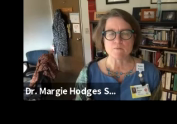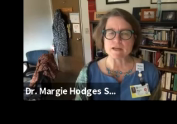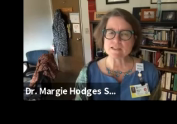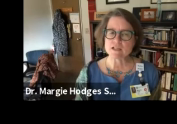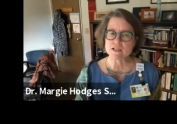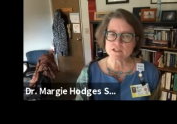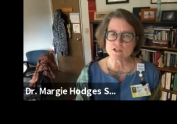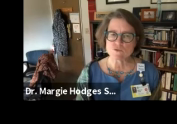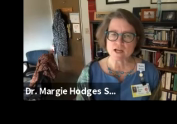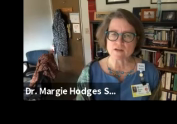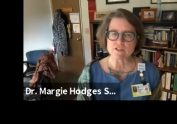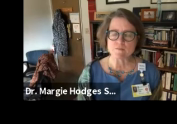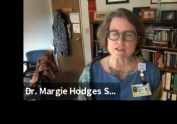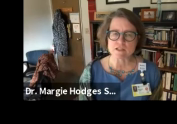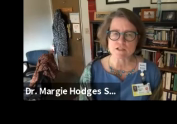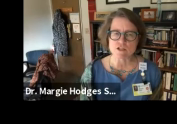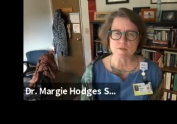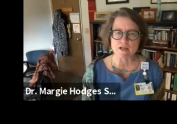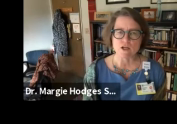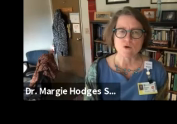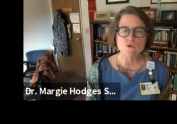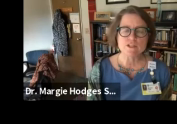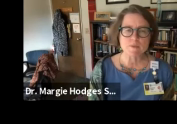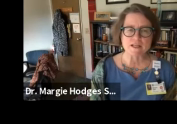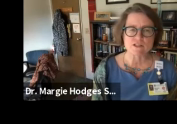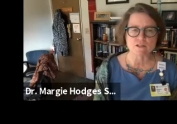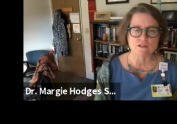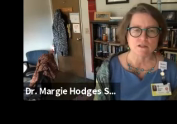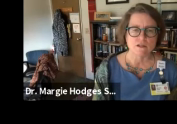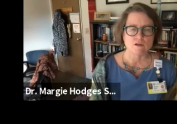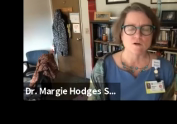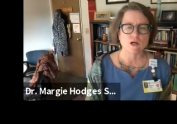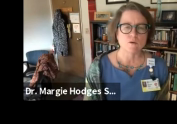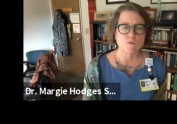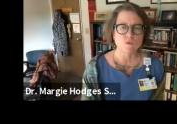so bedside clinicians were having to make decisions about which patient